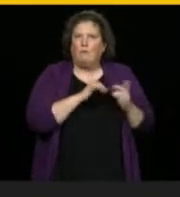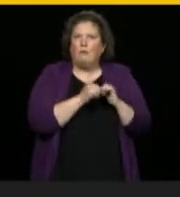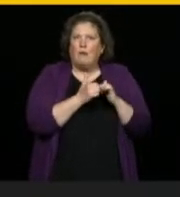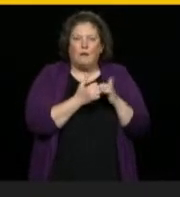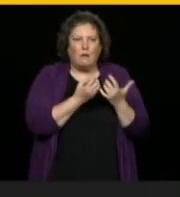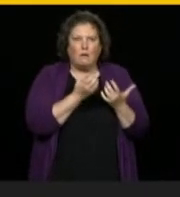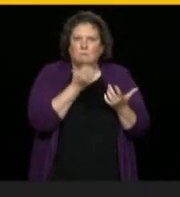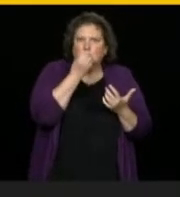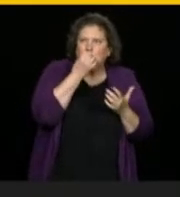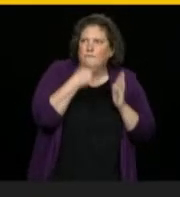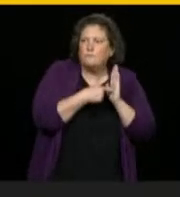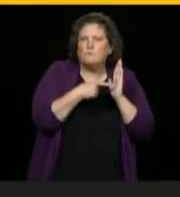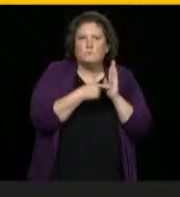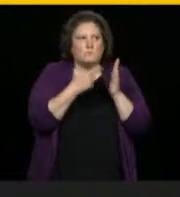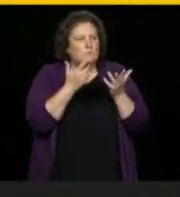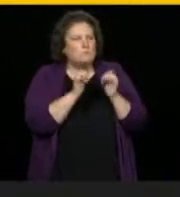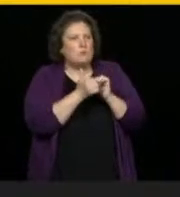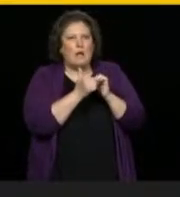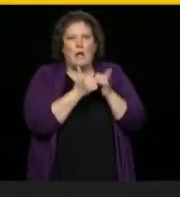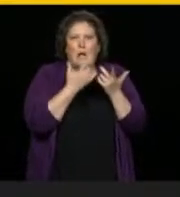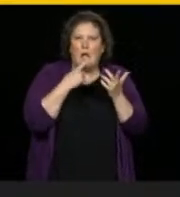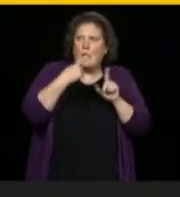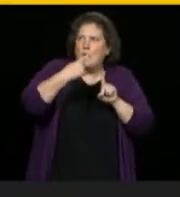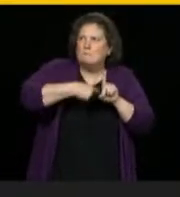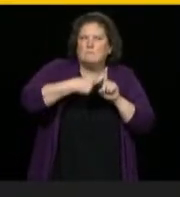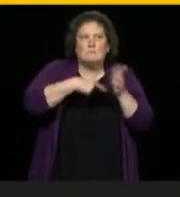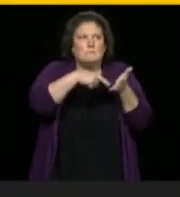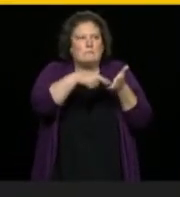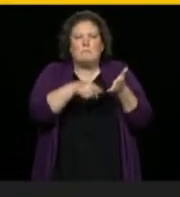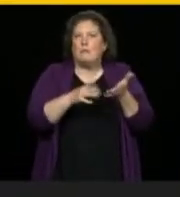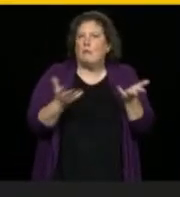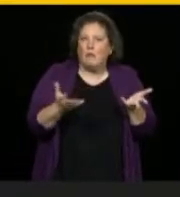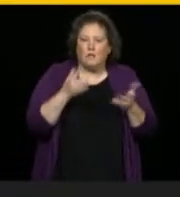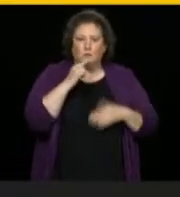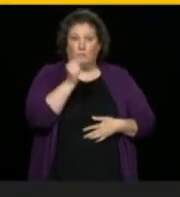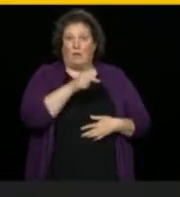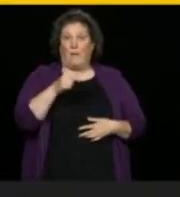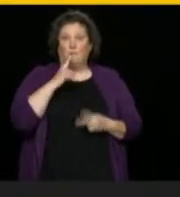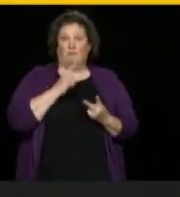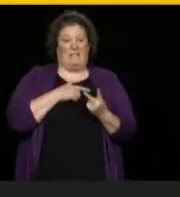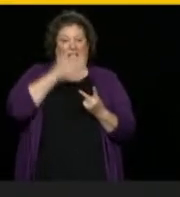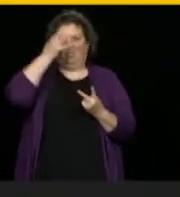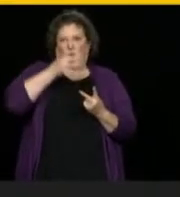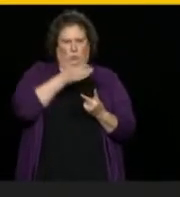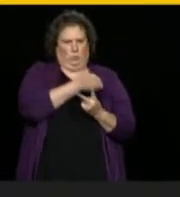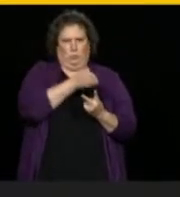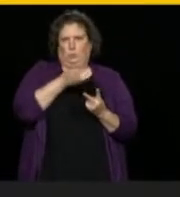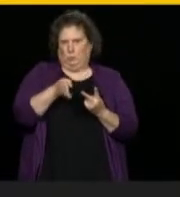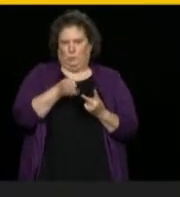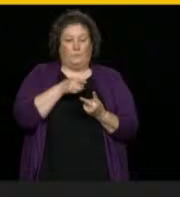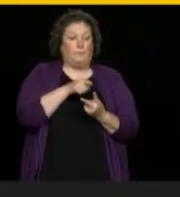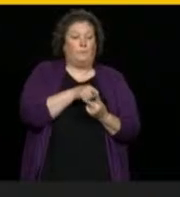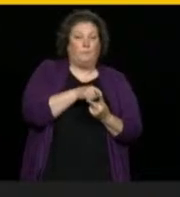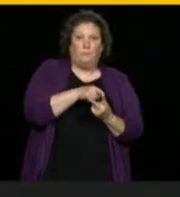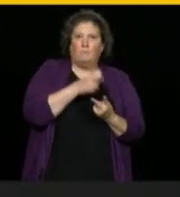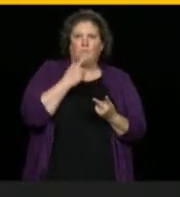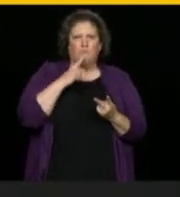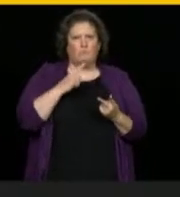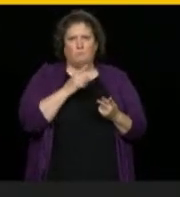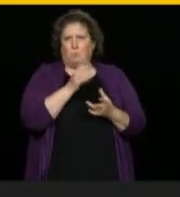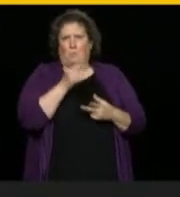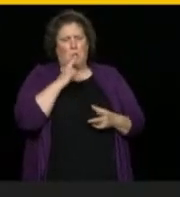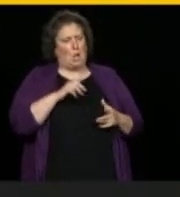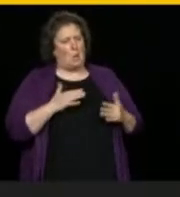unprecedented challenge, our government had two options. We could sit back, let Canadians fend for themselves and hope that it would all be